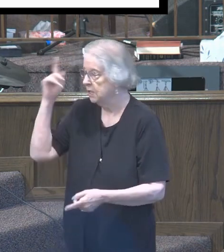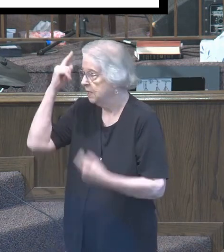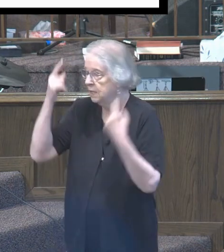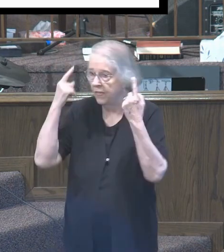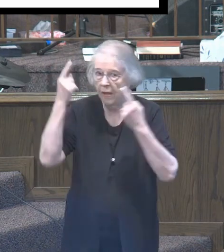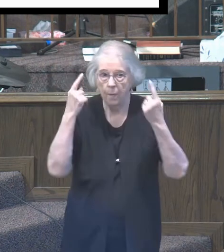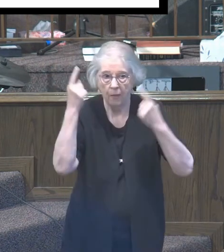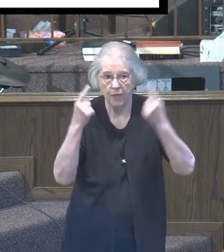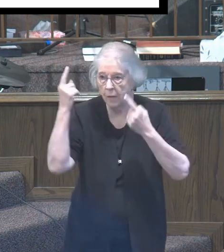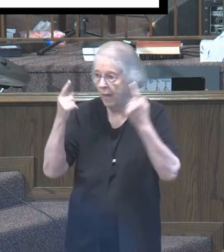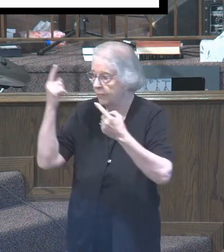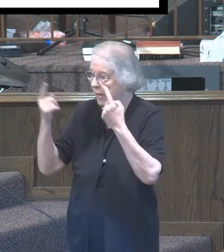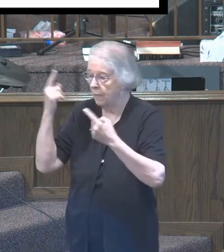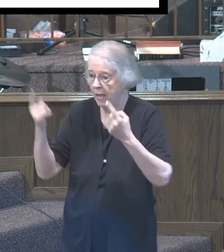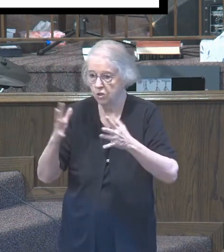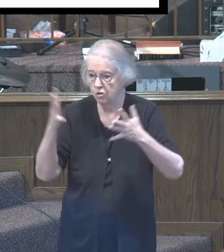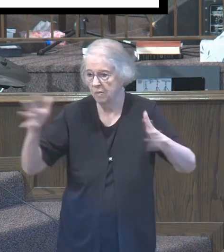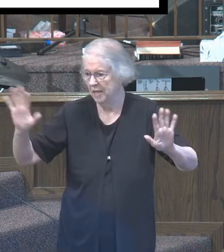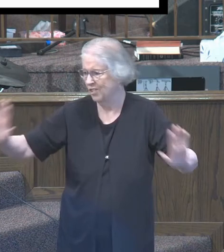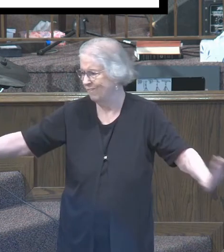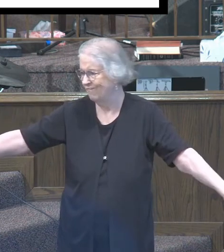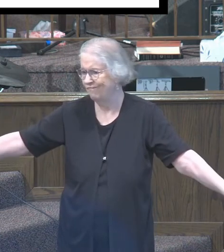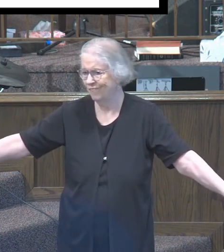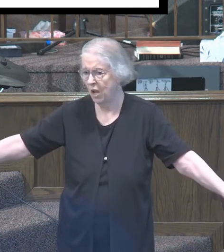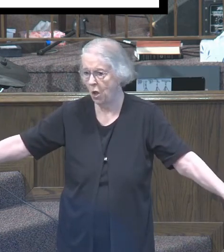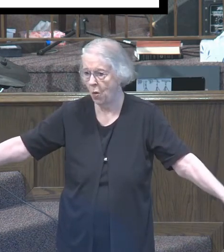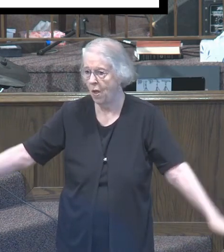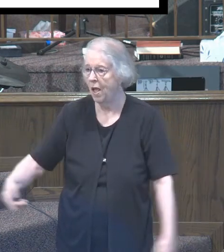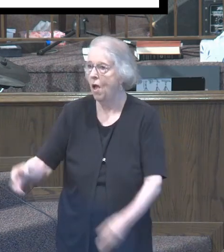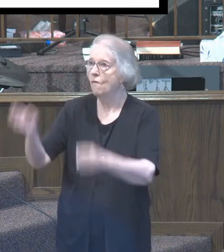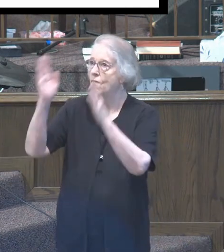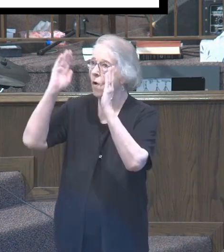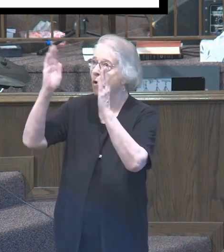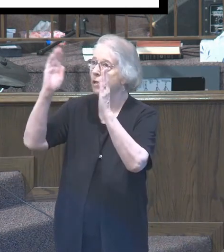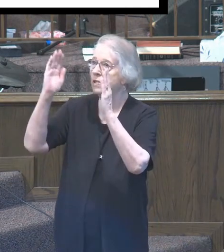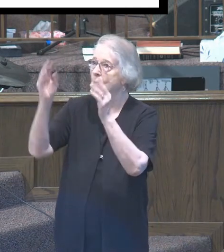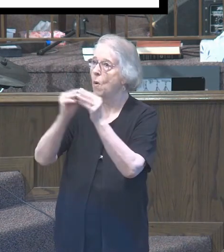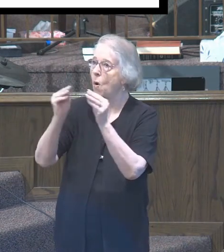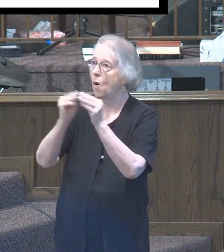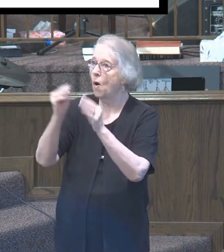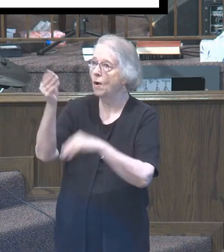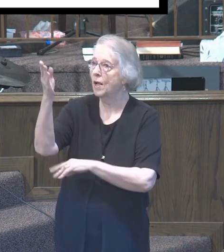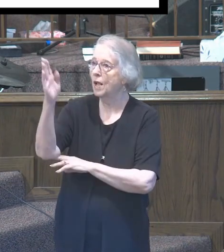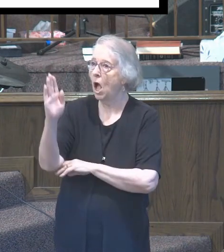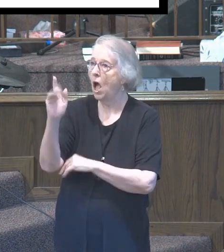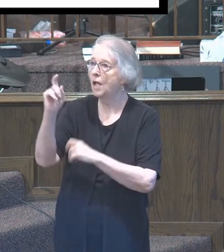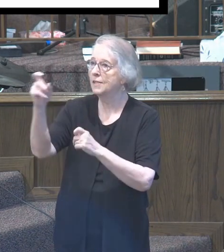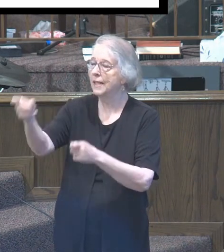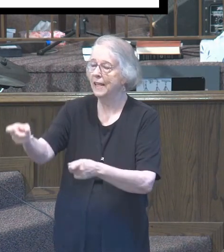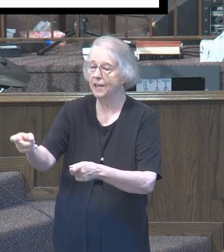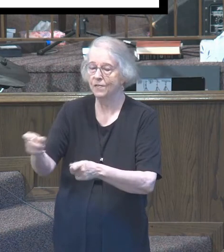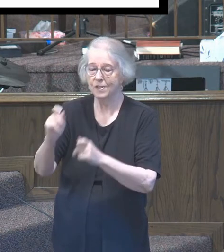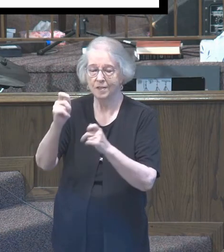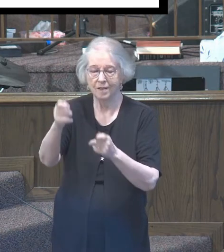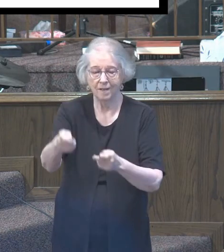getting, so you can respond to God's giving. People who don't know God and the way